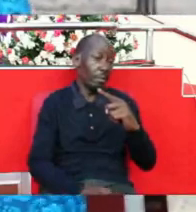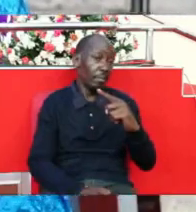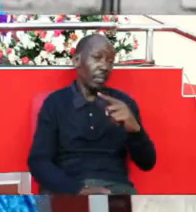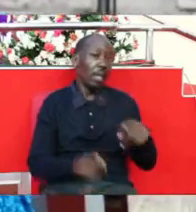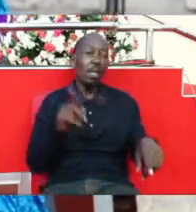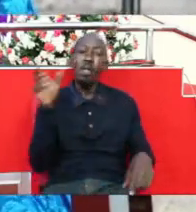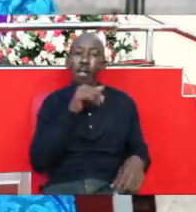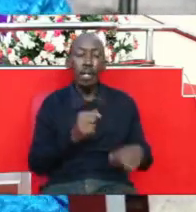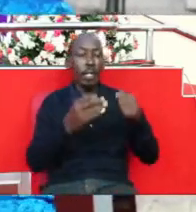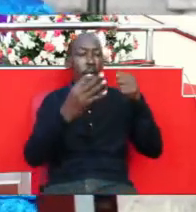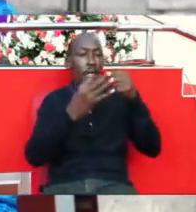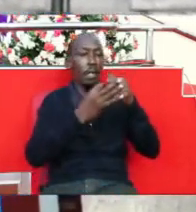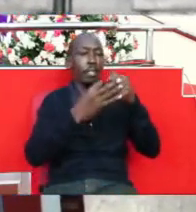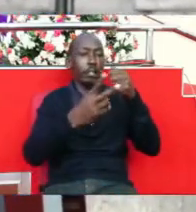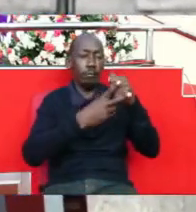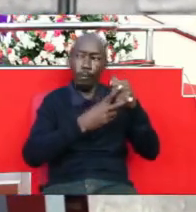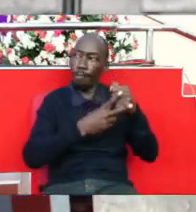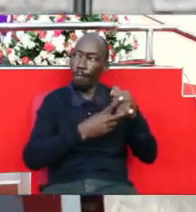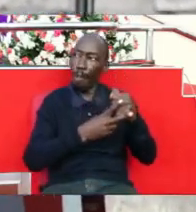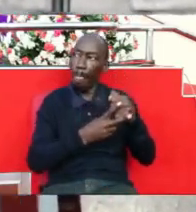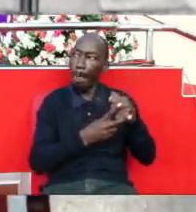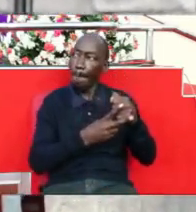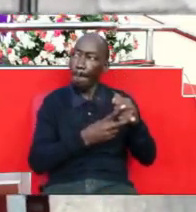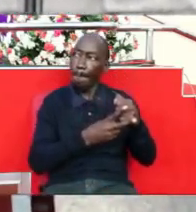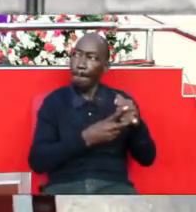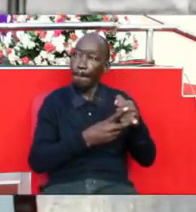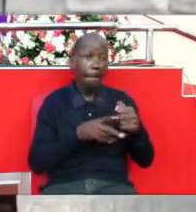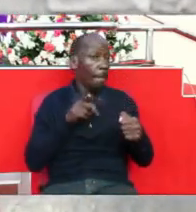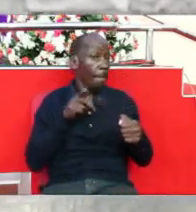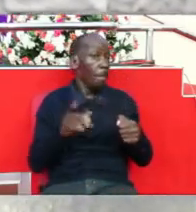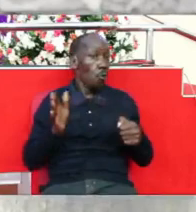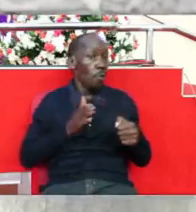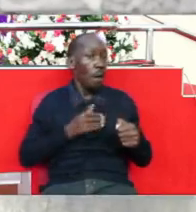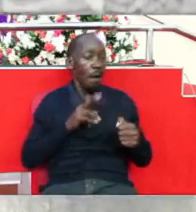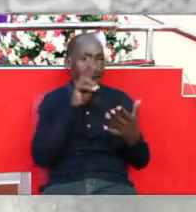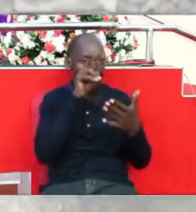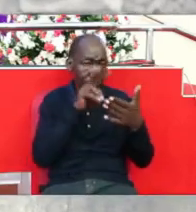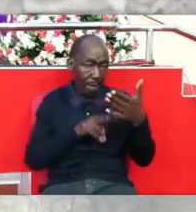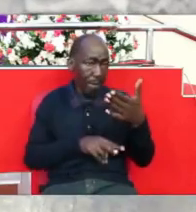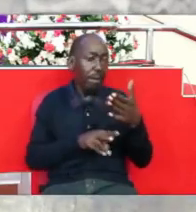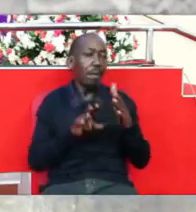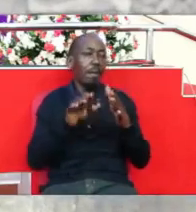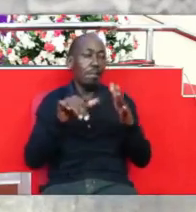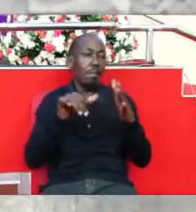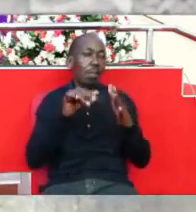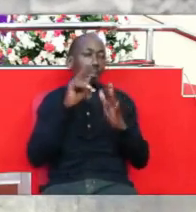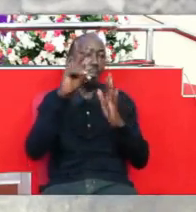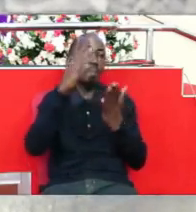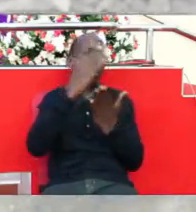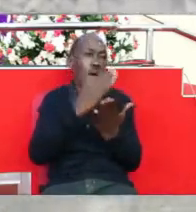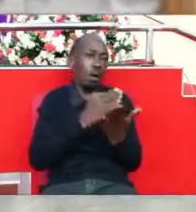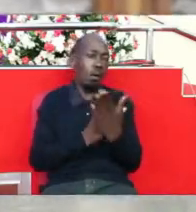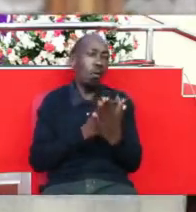of 87. Kwa miaka akiwa na miaka 87. And she had a reading program for the Bible for once a year. Na